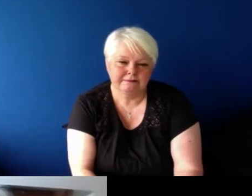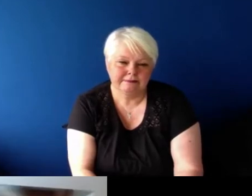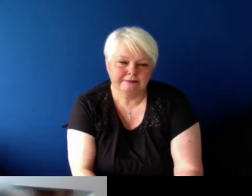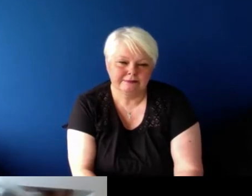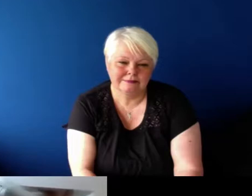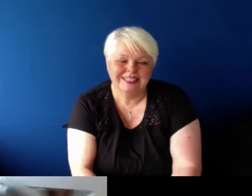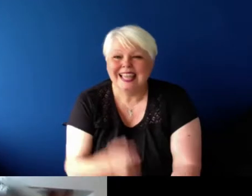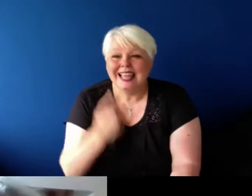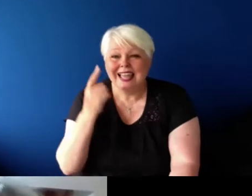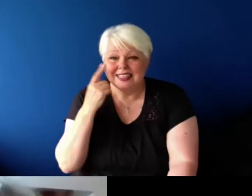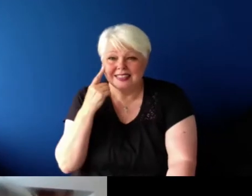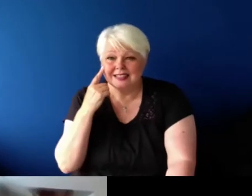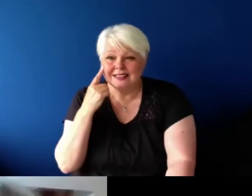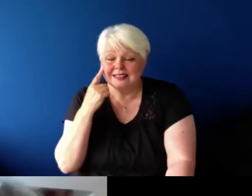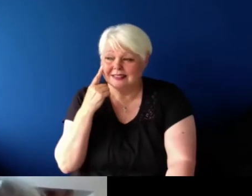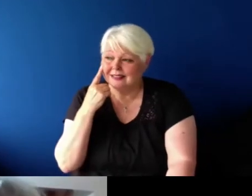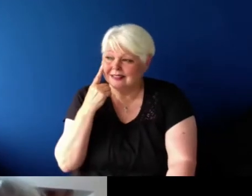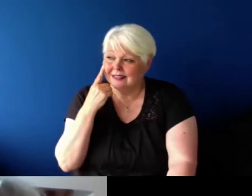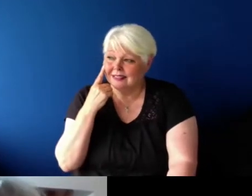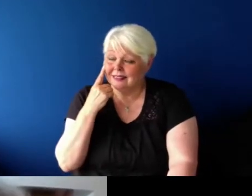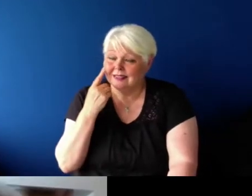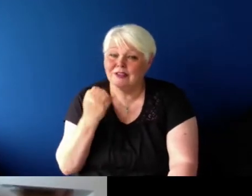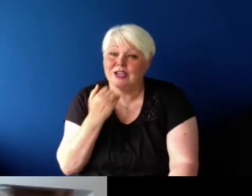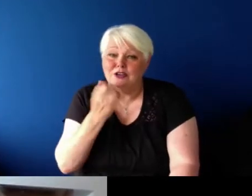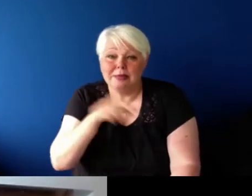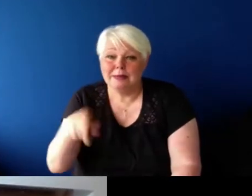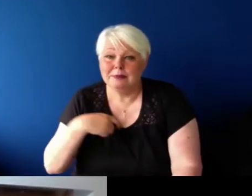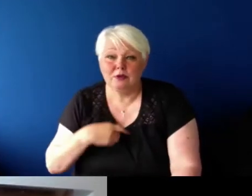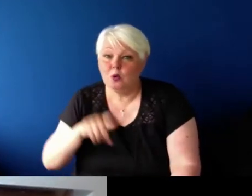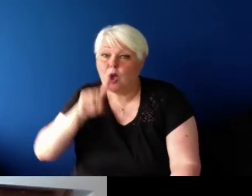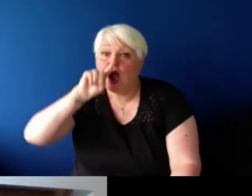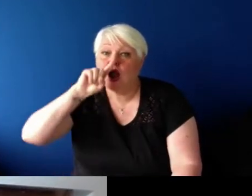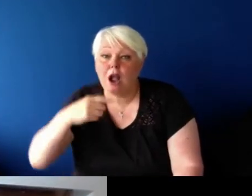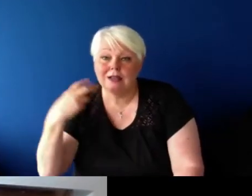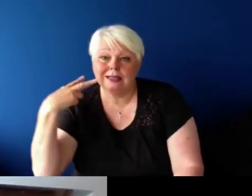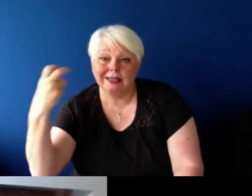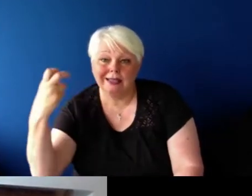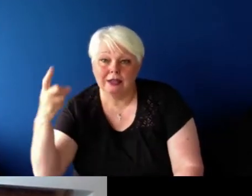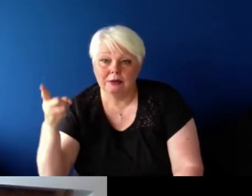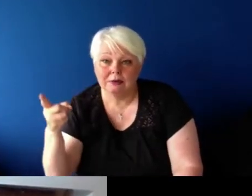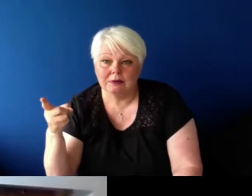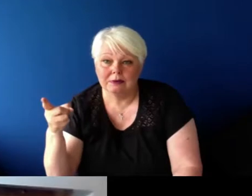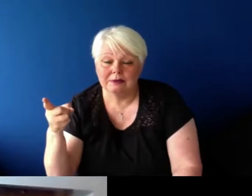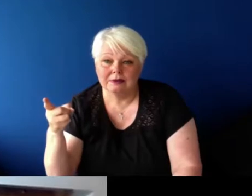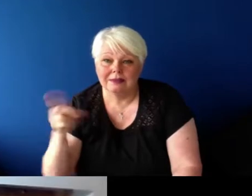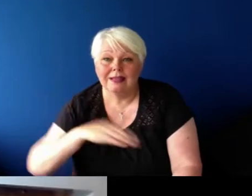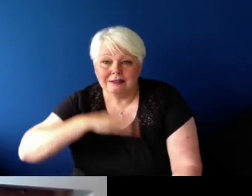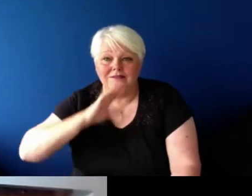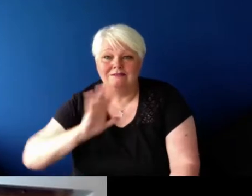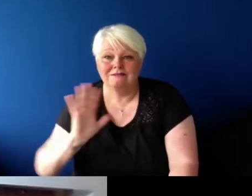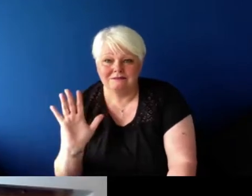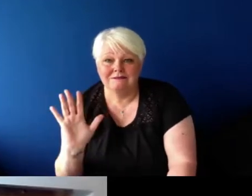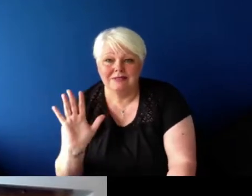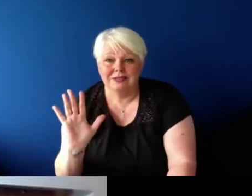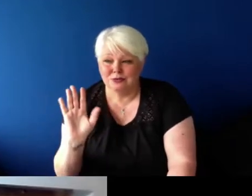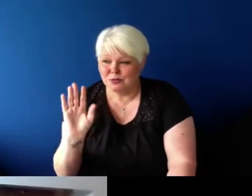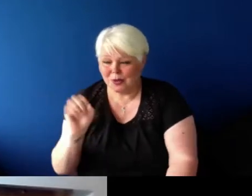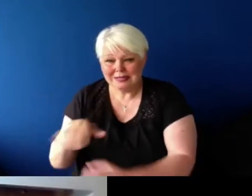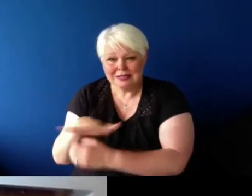you've taken enough from people that can't hear you to put yourself into situations where you're unduly vulnerable.